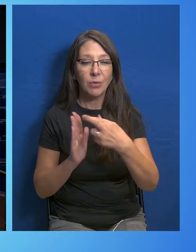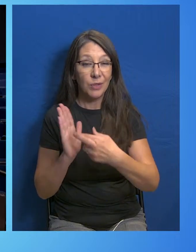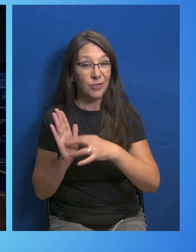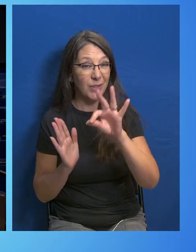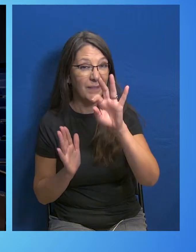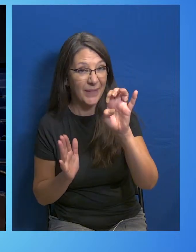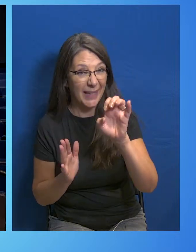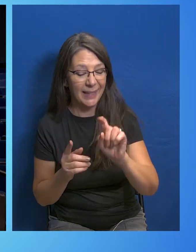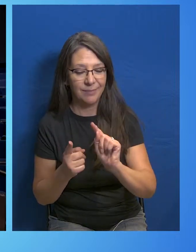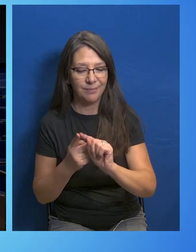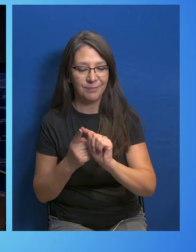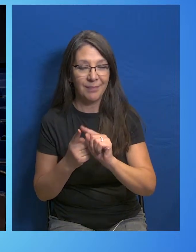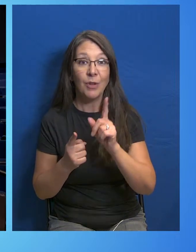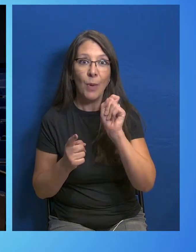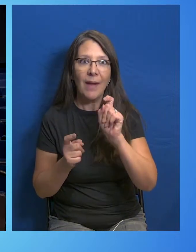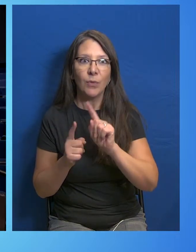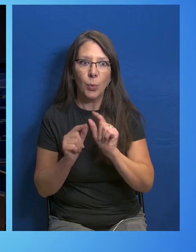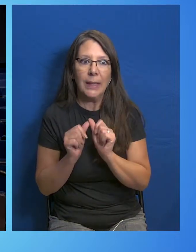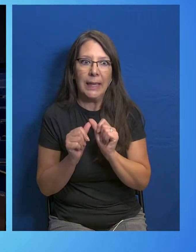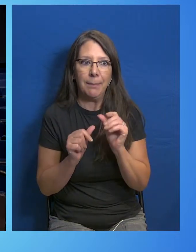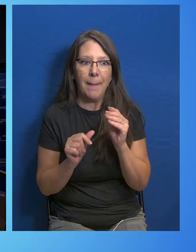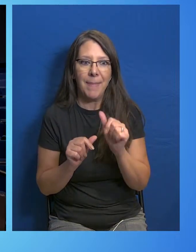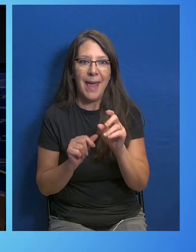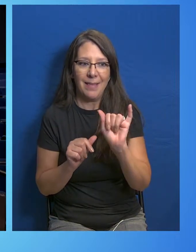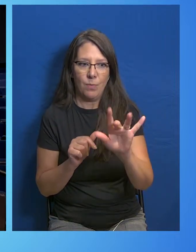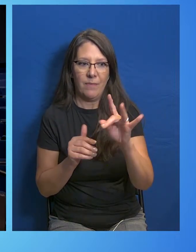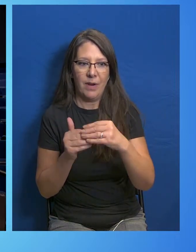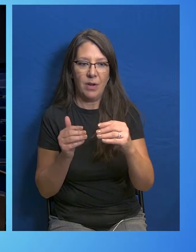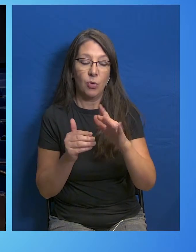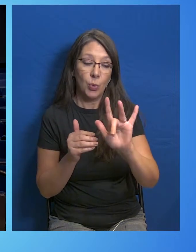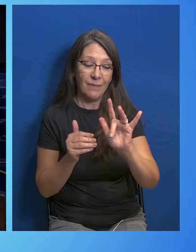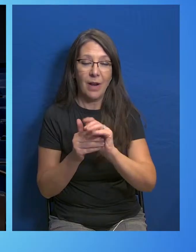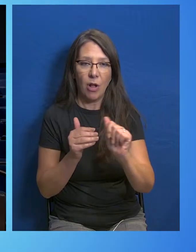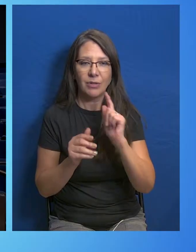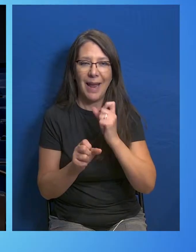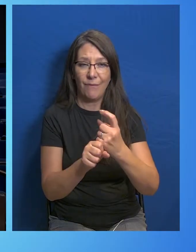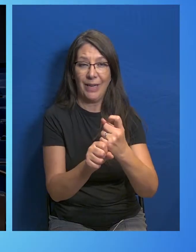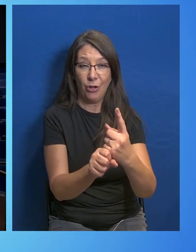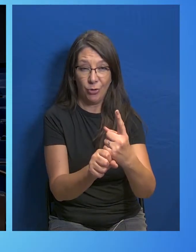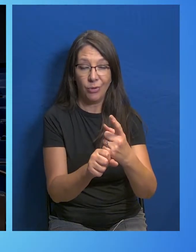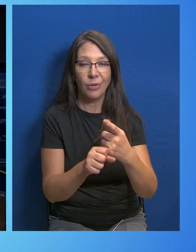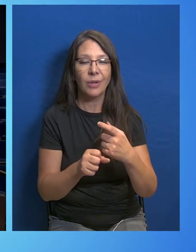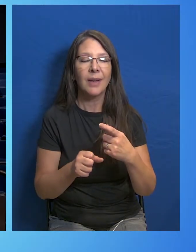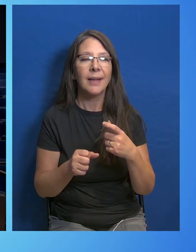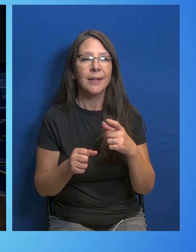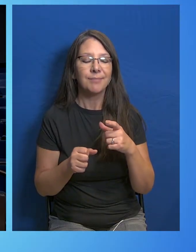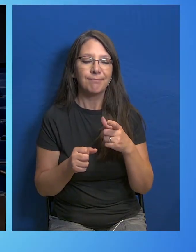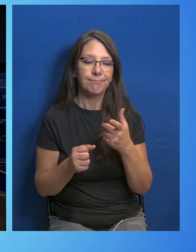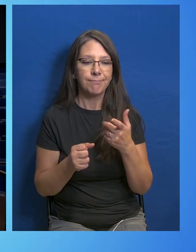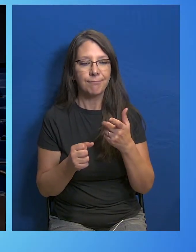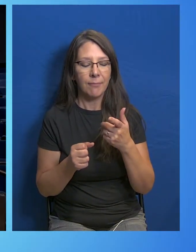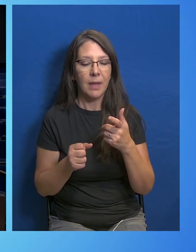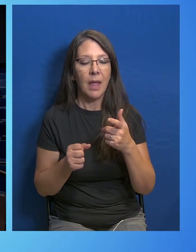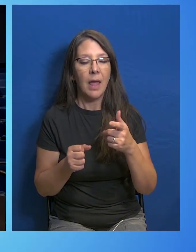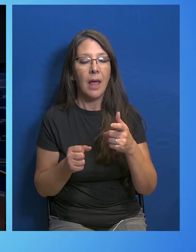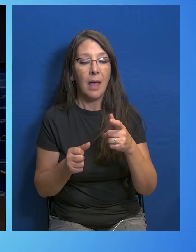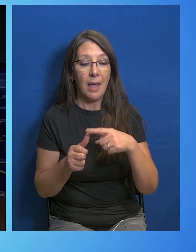then you have to keep doing that every year, $25, and then the organization would